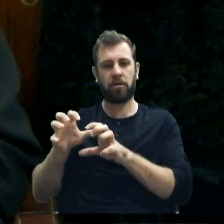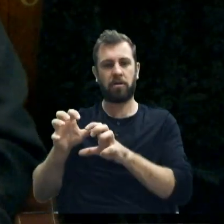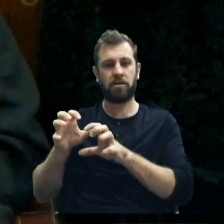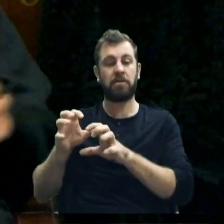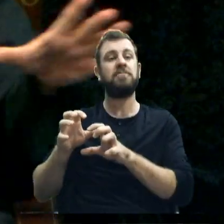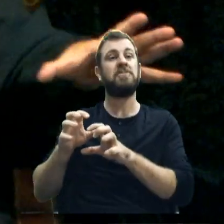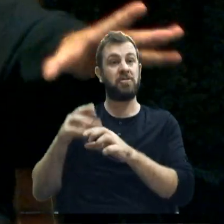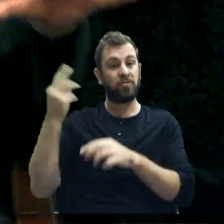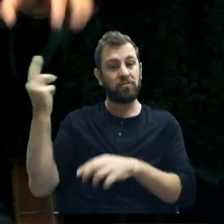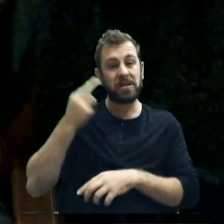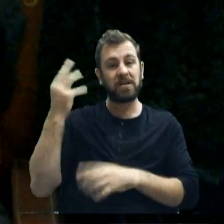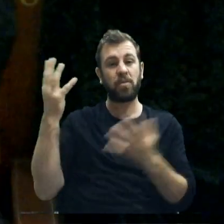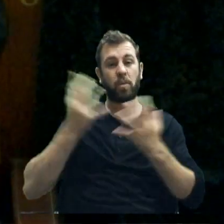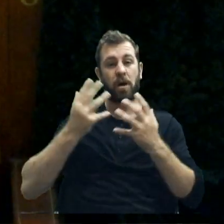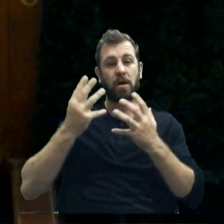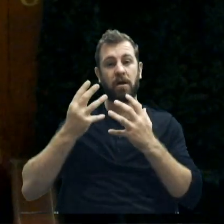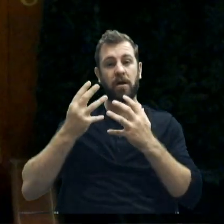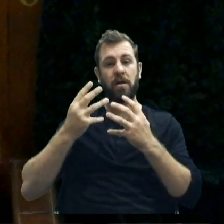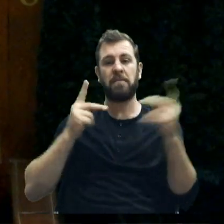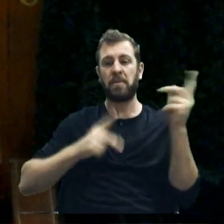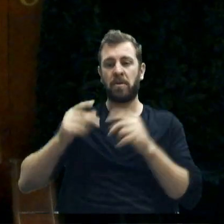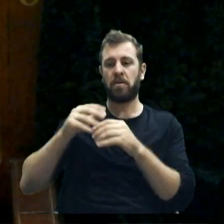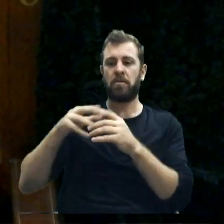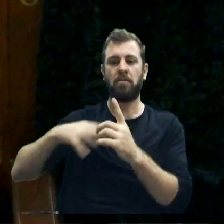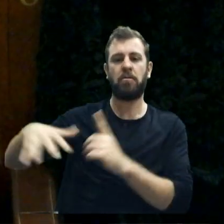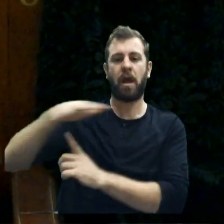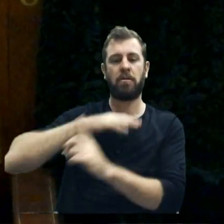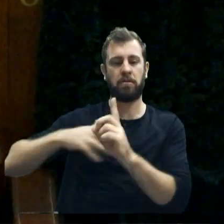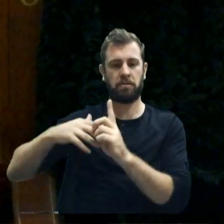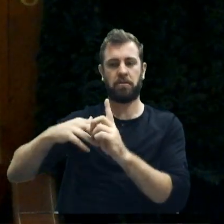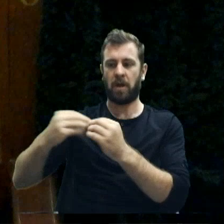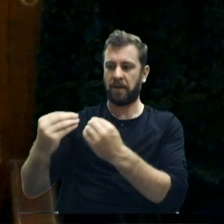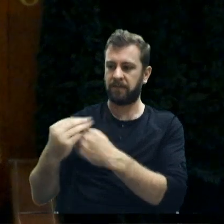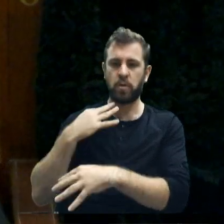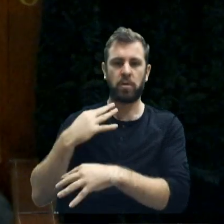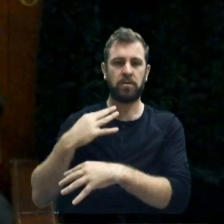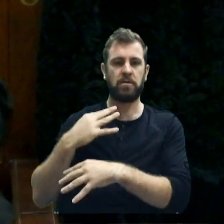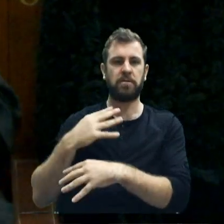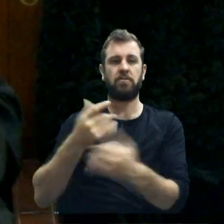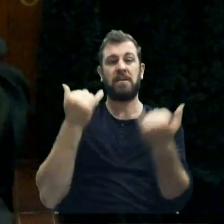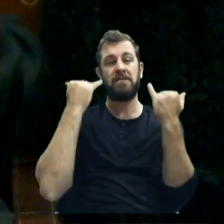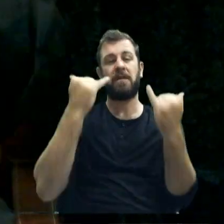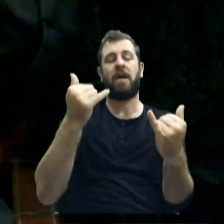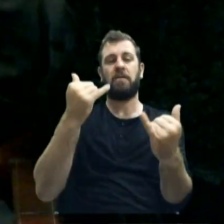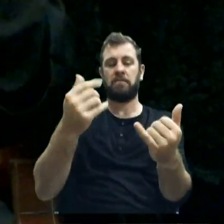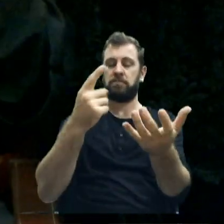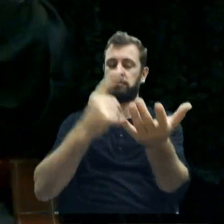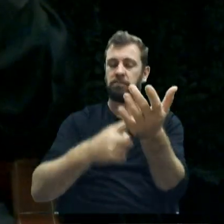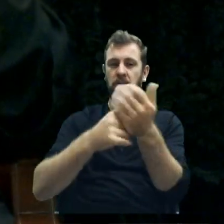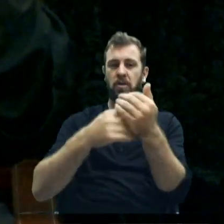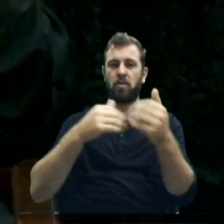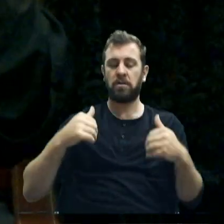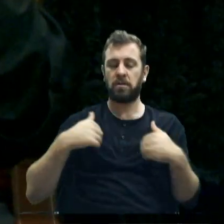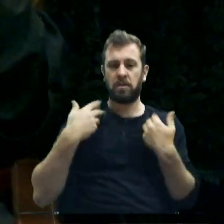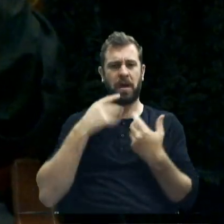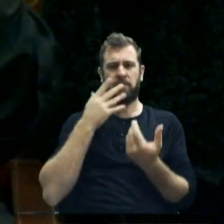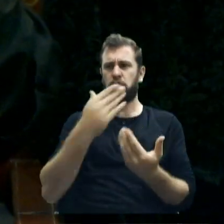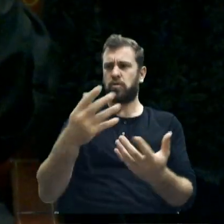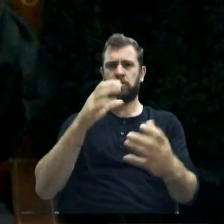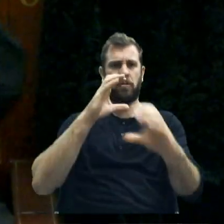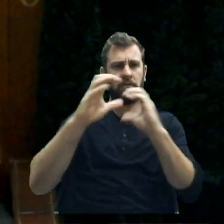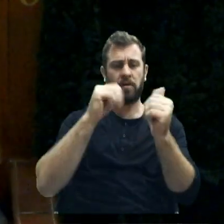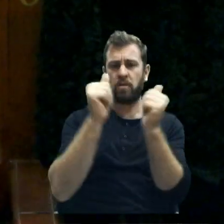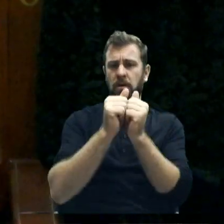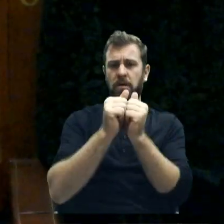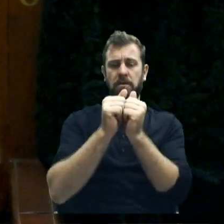I tell you, I speak to a lot of these youth individually. I have great conversations, inspiring conversations